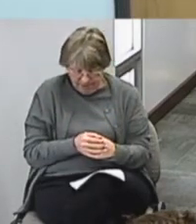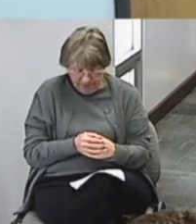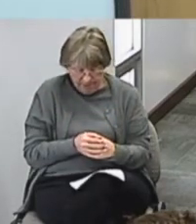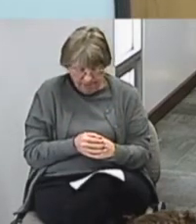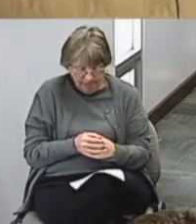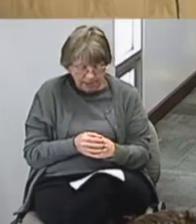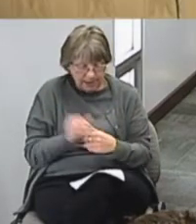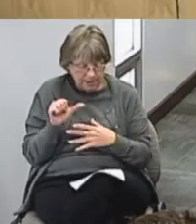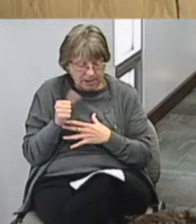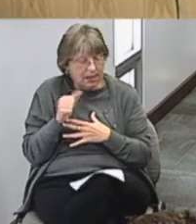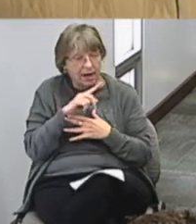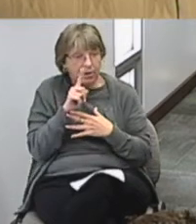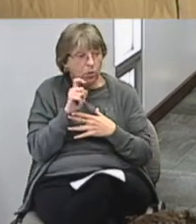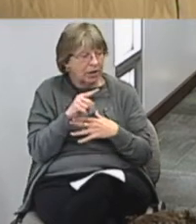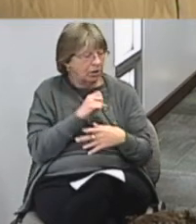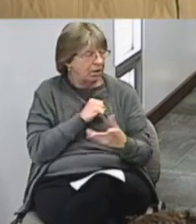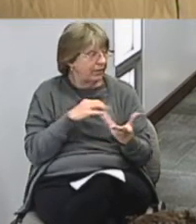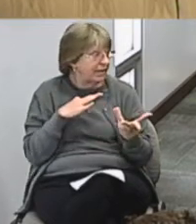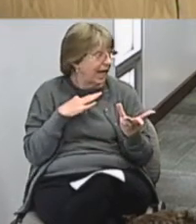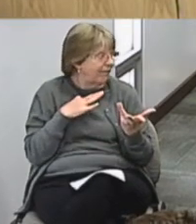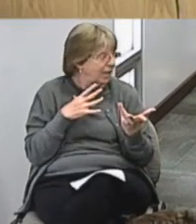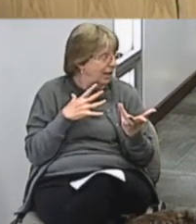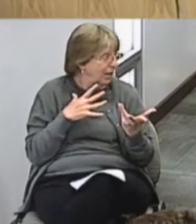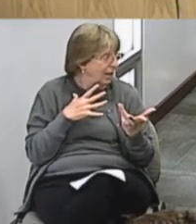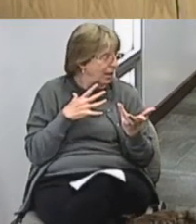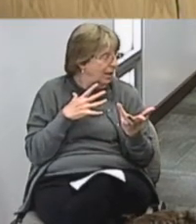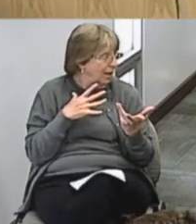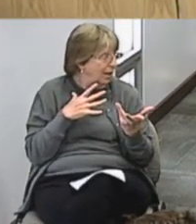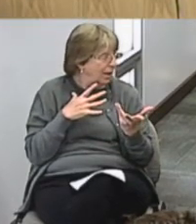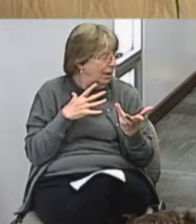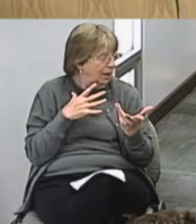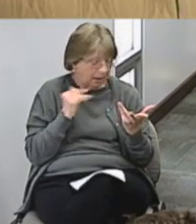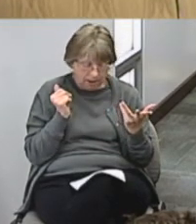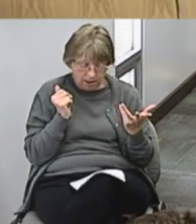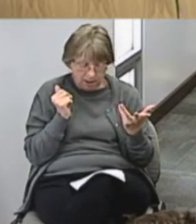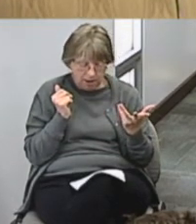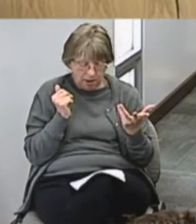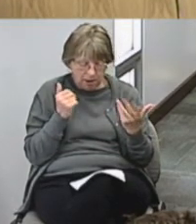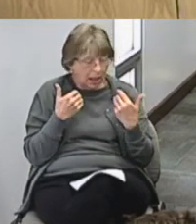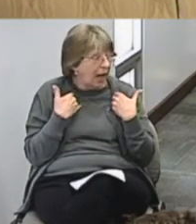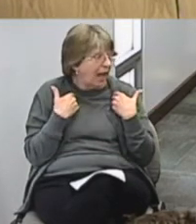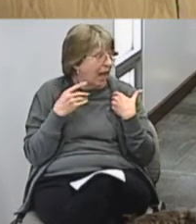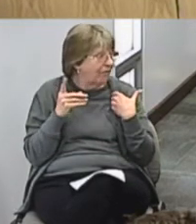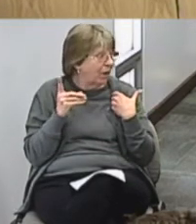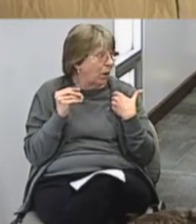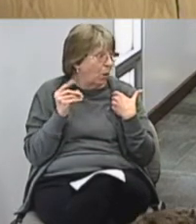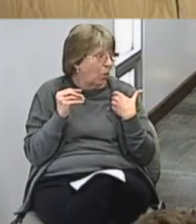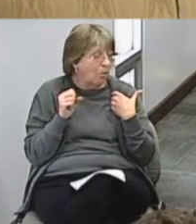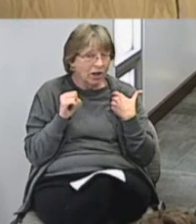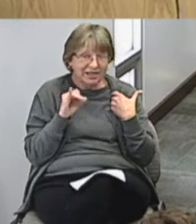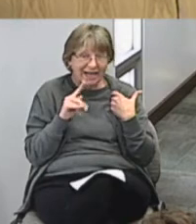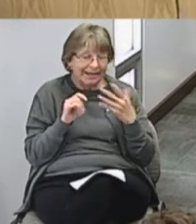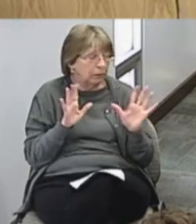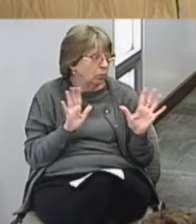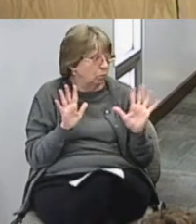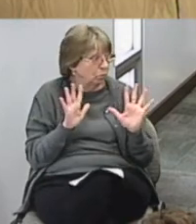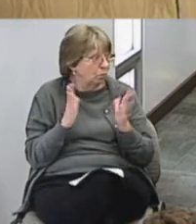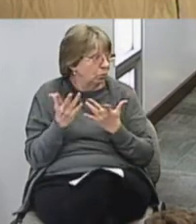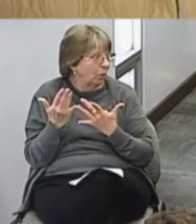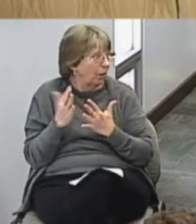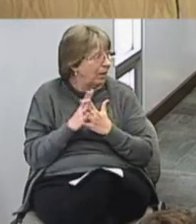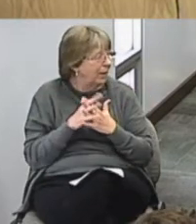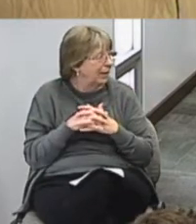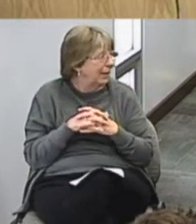Any other questions of staff, or? Okay. Well, I would move to One approve more- the. Oh, please. I'd have one more. Oh, do you? section. Okay, I'm Okay. sorry. Yeah. Excuse me.